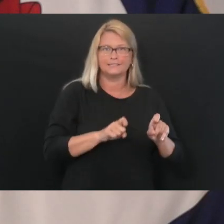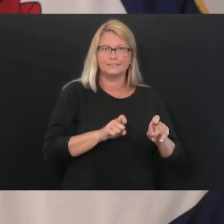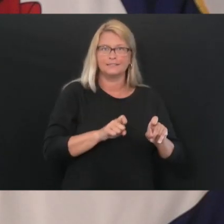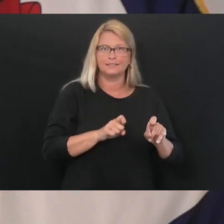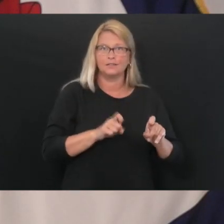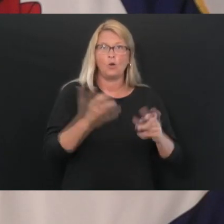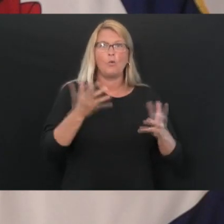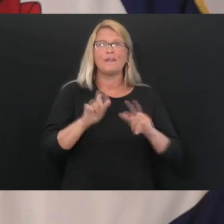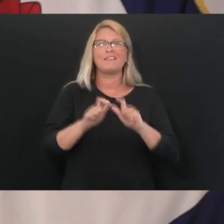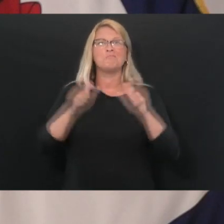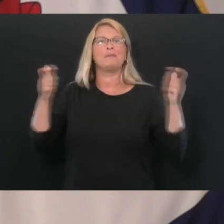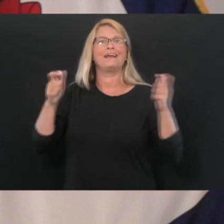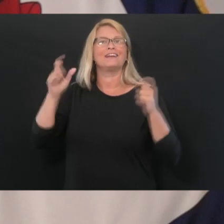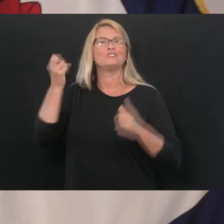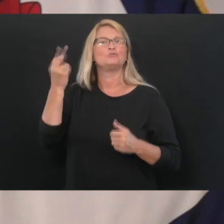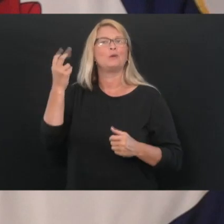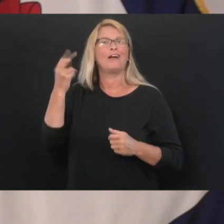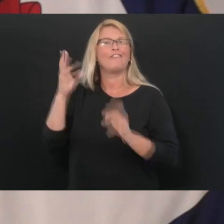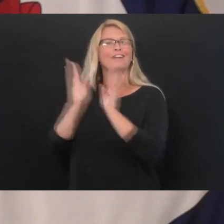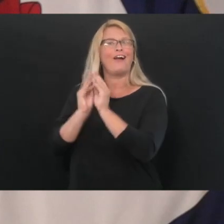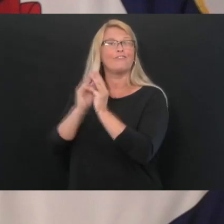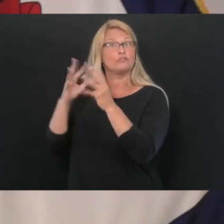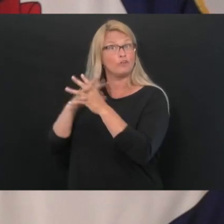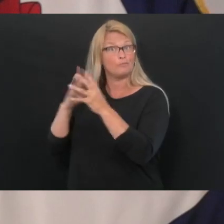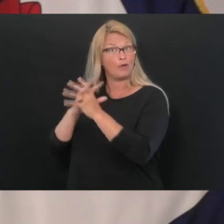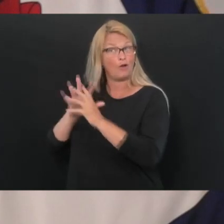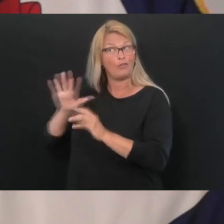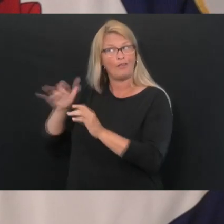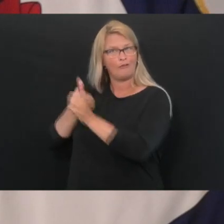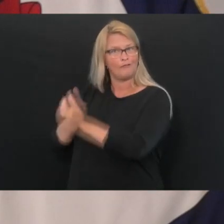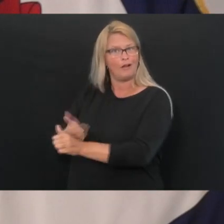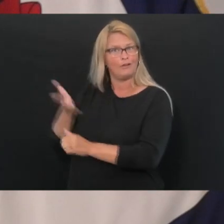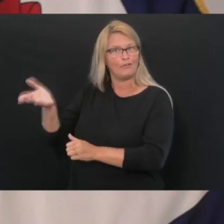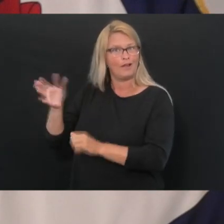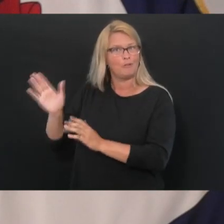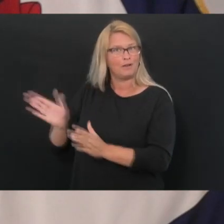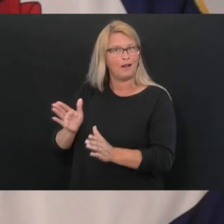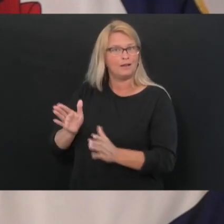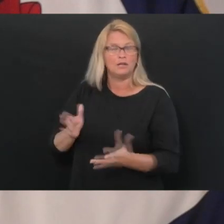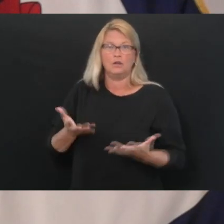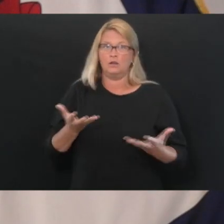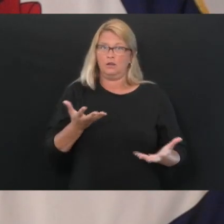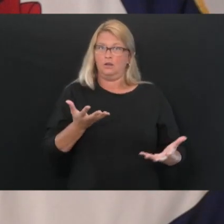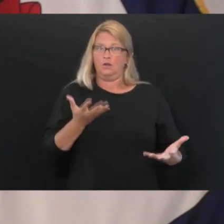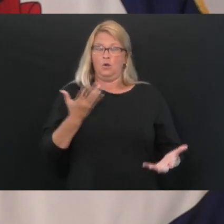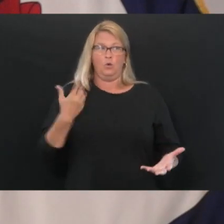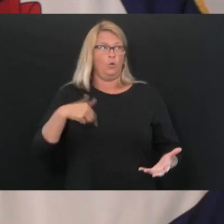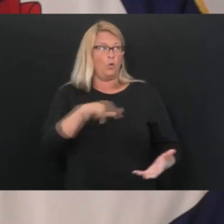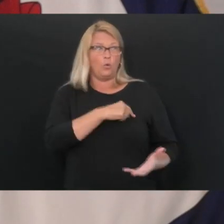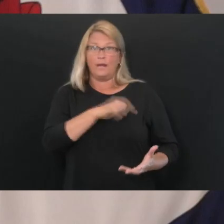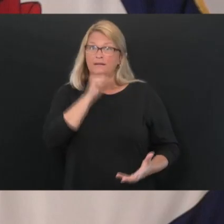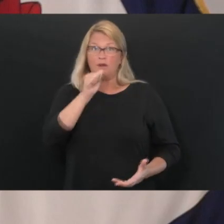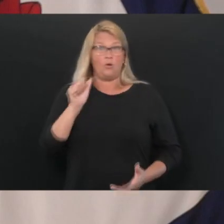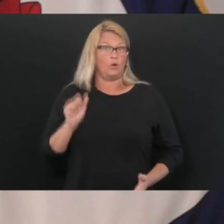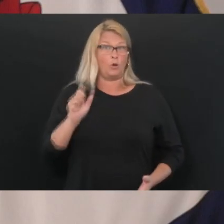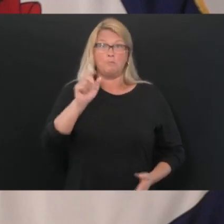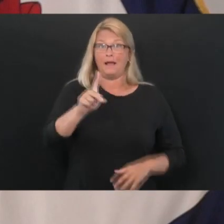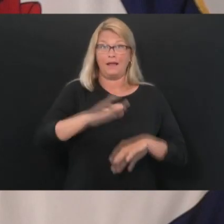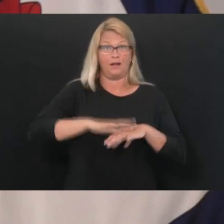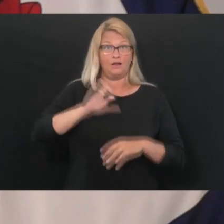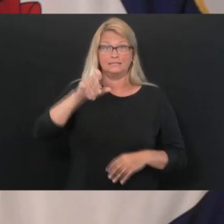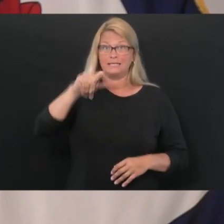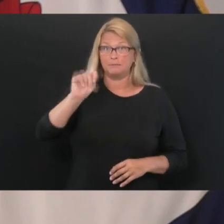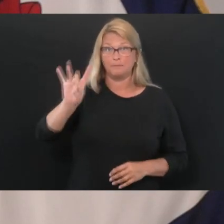12 conference is doing with football? Maybe we have to do a situation to where we don't go back on September the